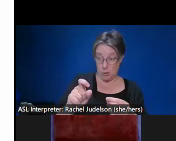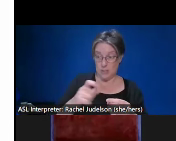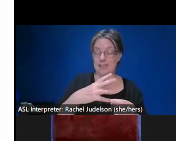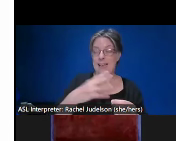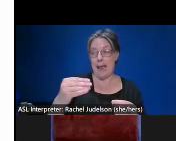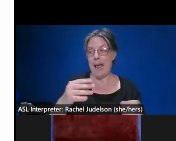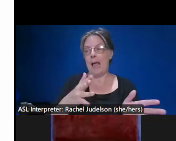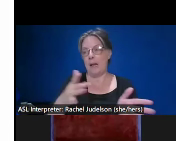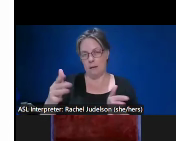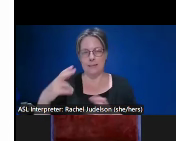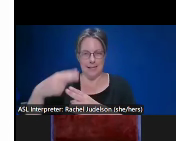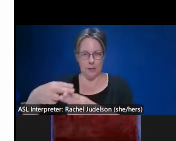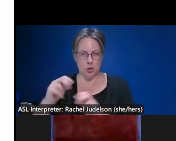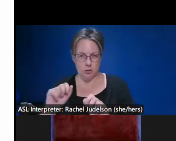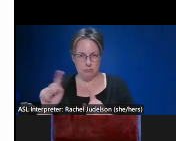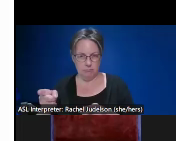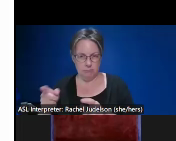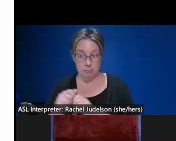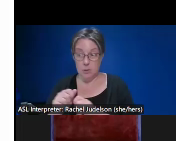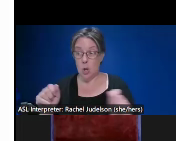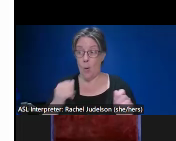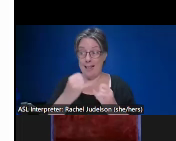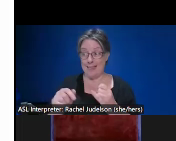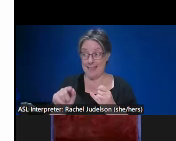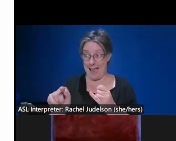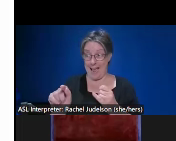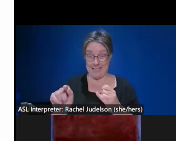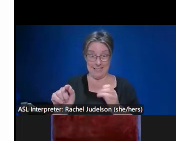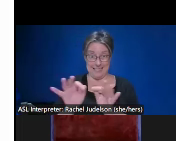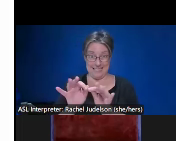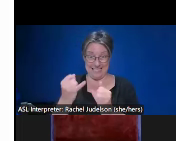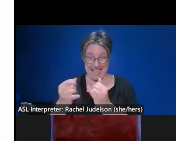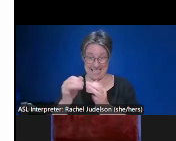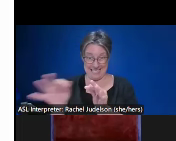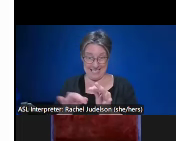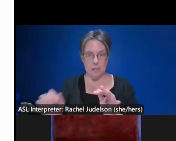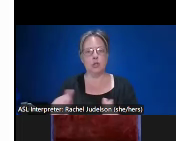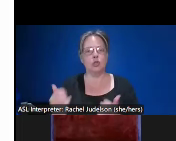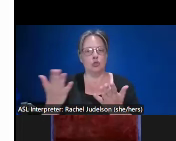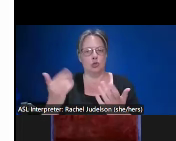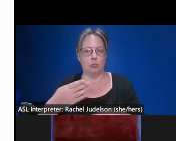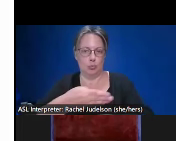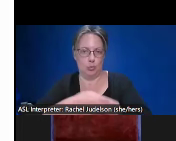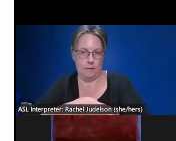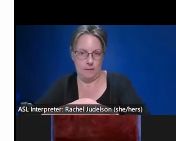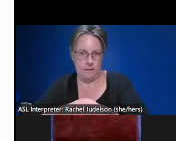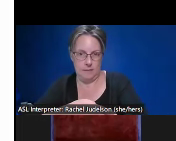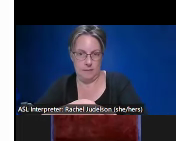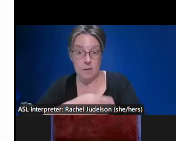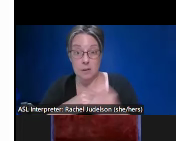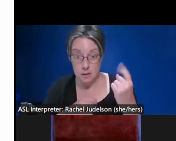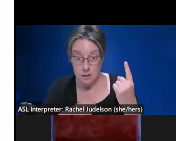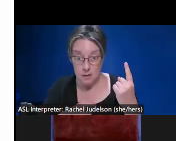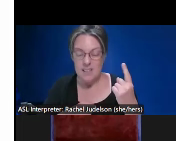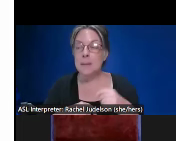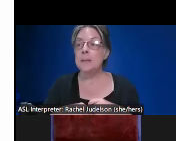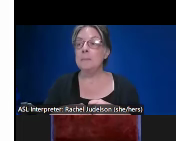citations. So you'll notice this last part is suggestions for improvement. But in no way is